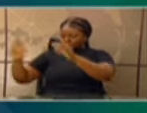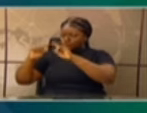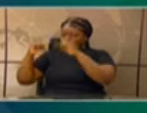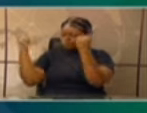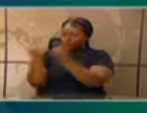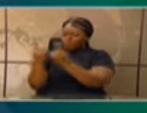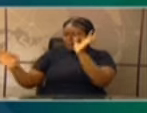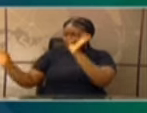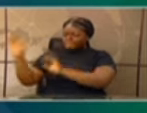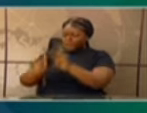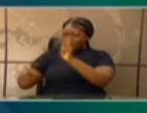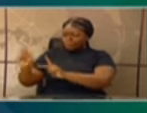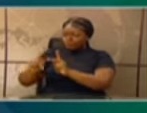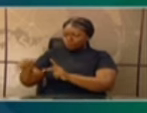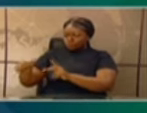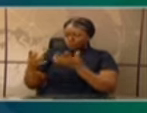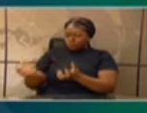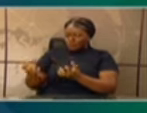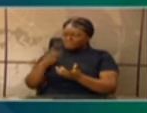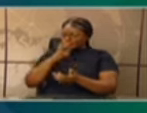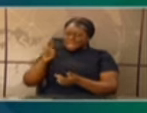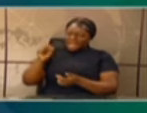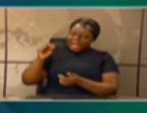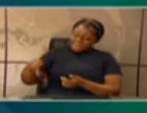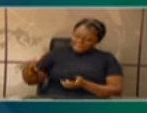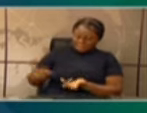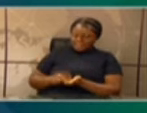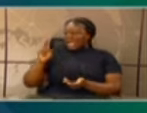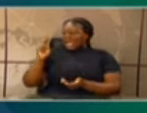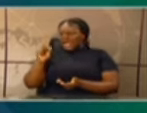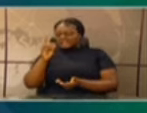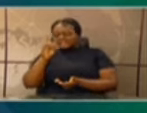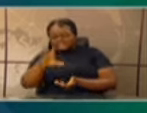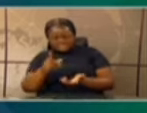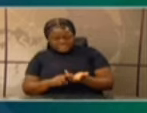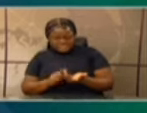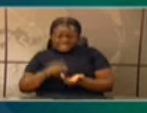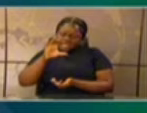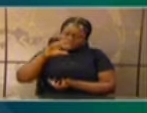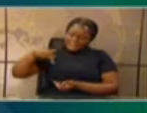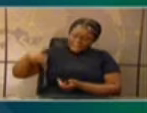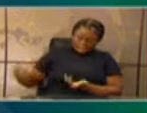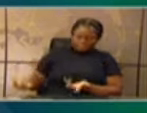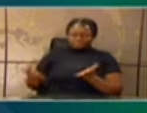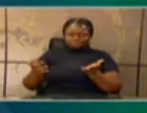The attorney said, obey your or mine, no.